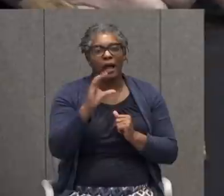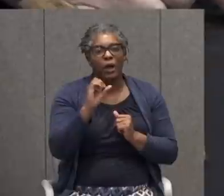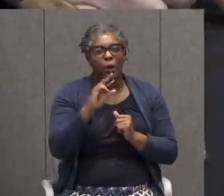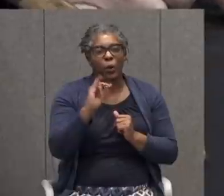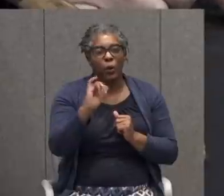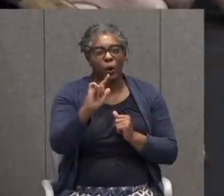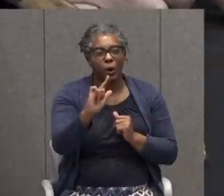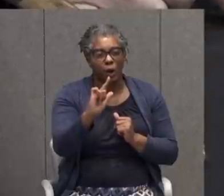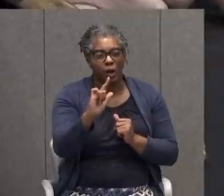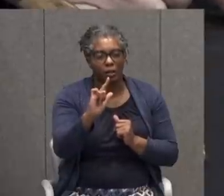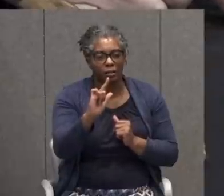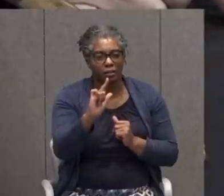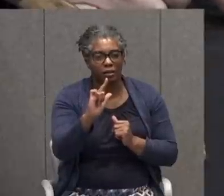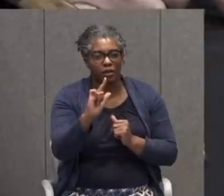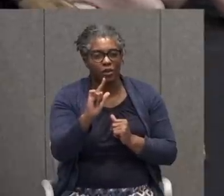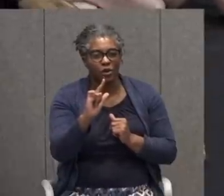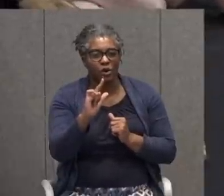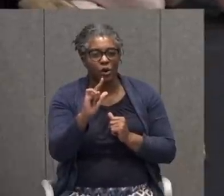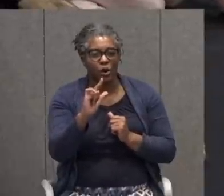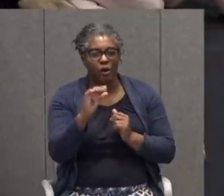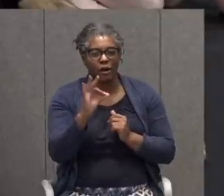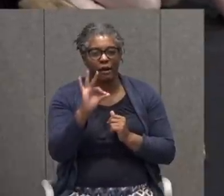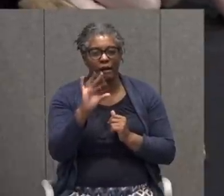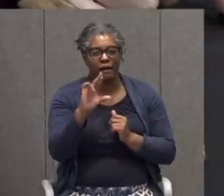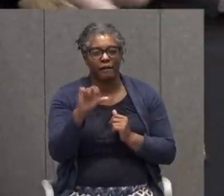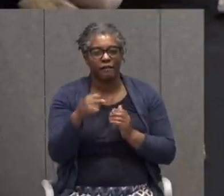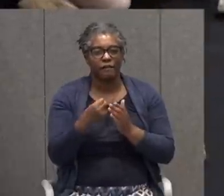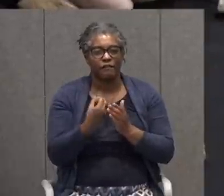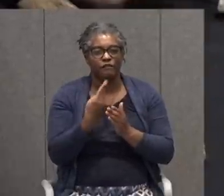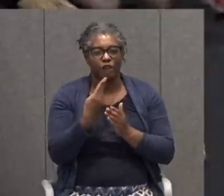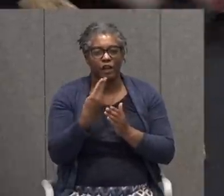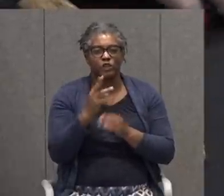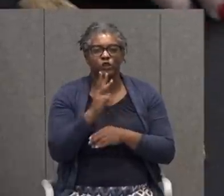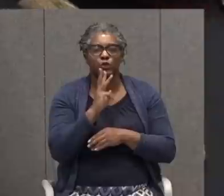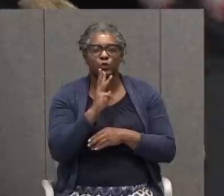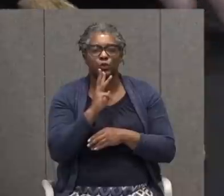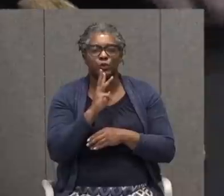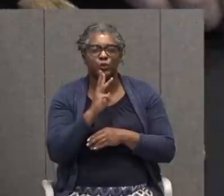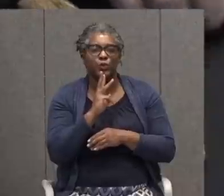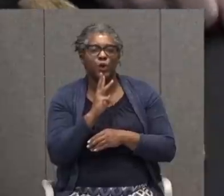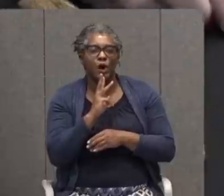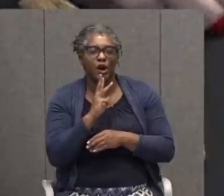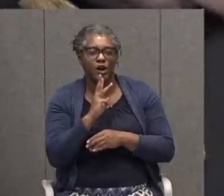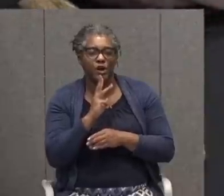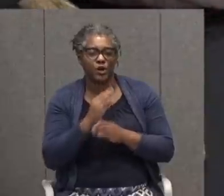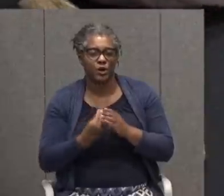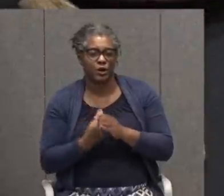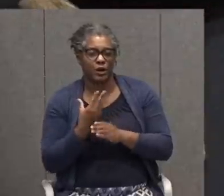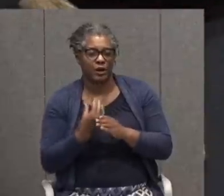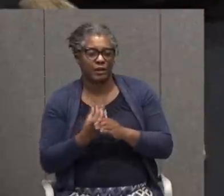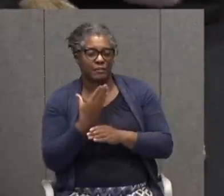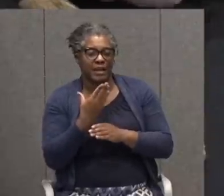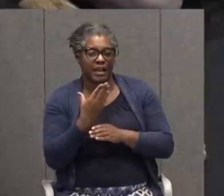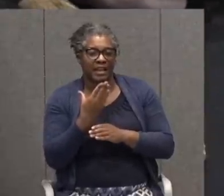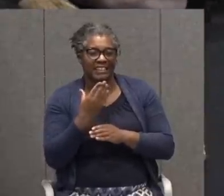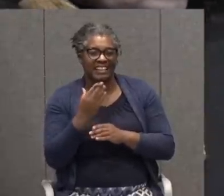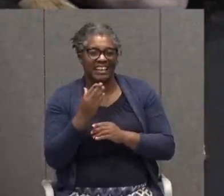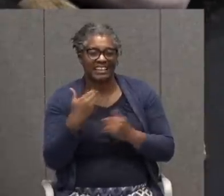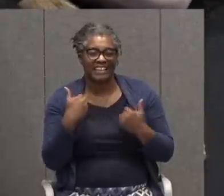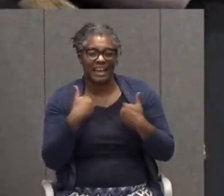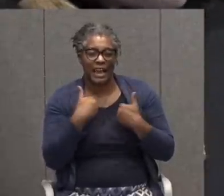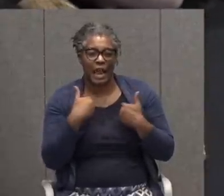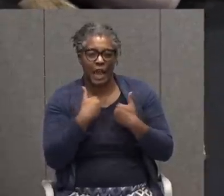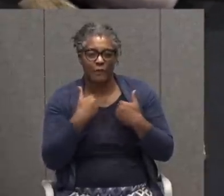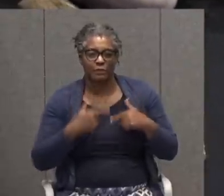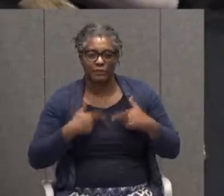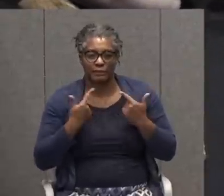plant that other animals might live in. And in this one, I'm going to turn it around here, you can actually see one